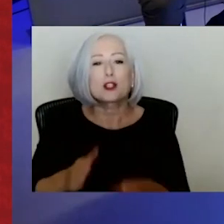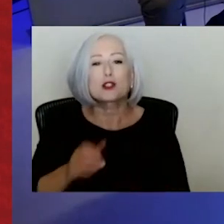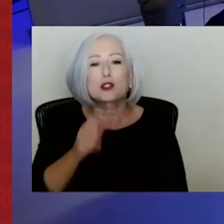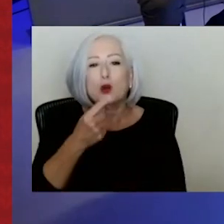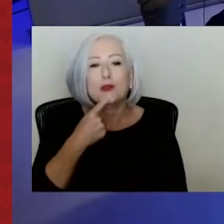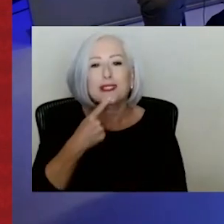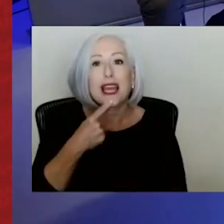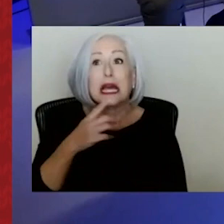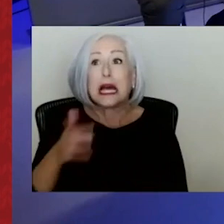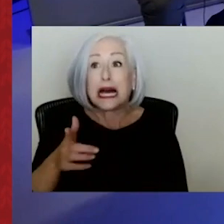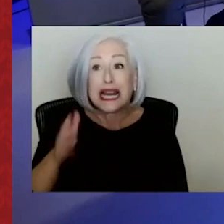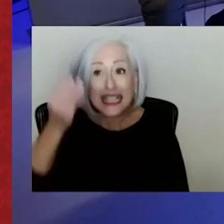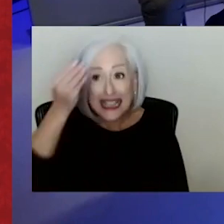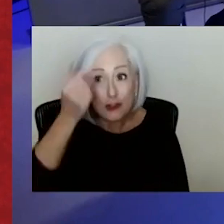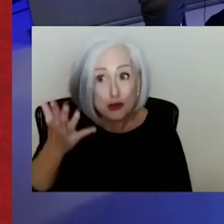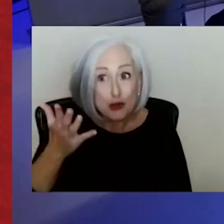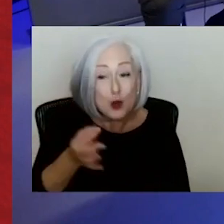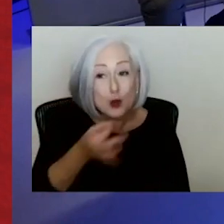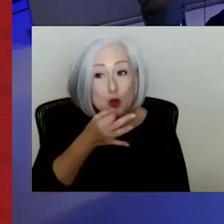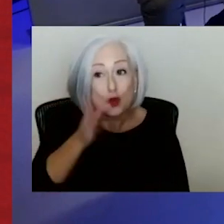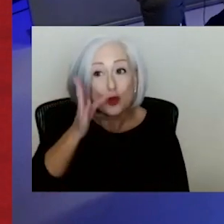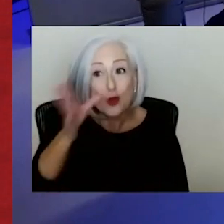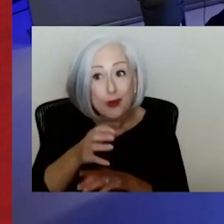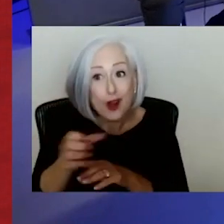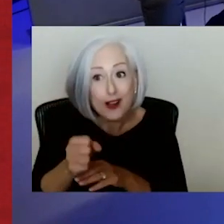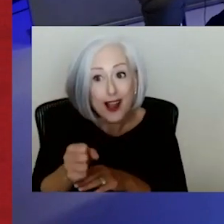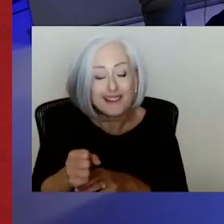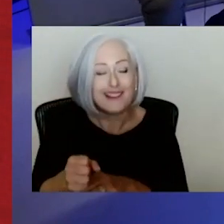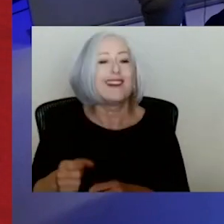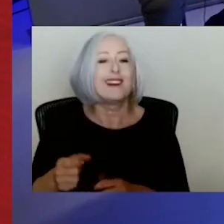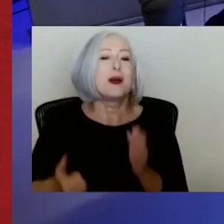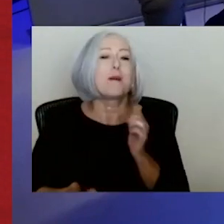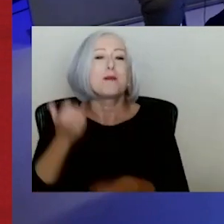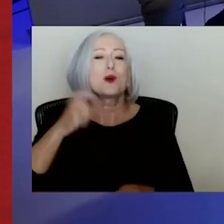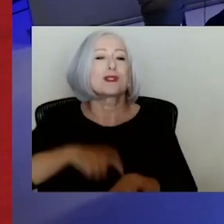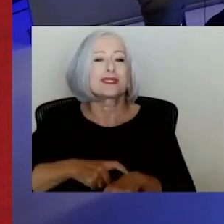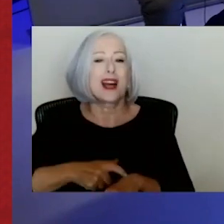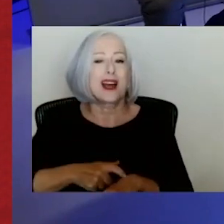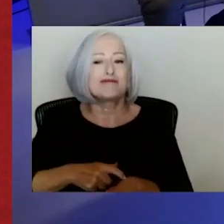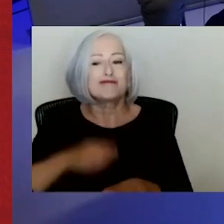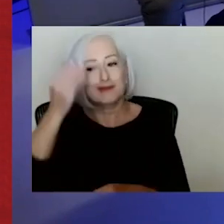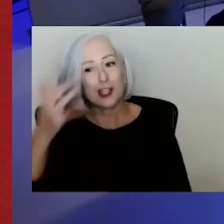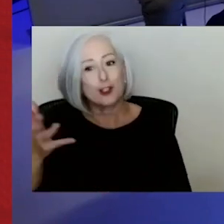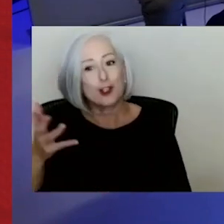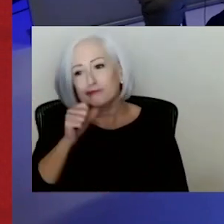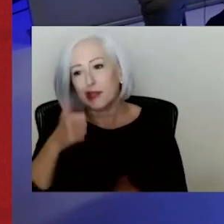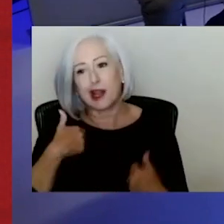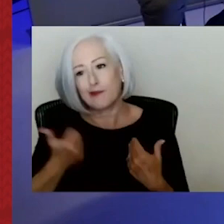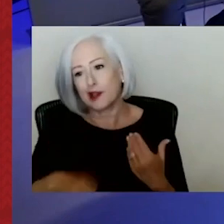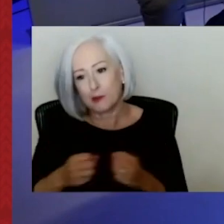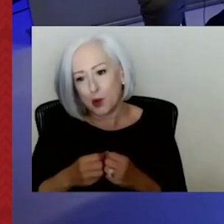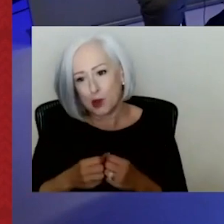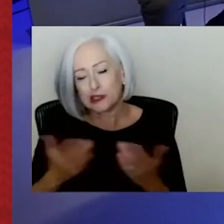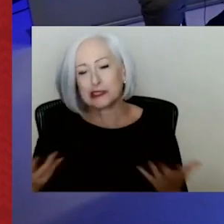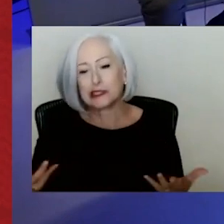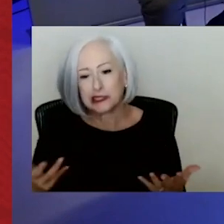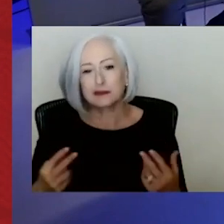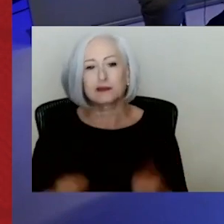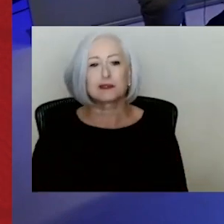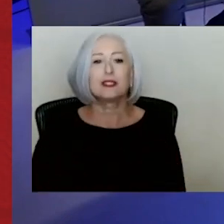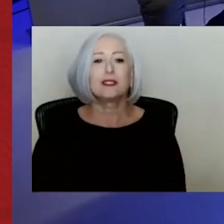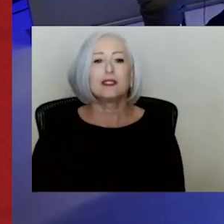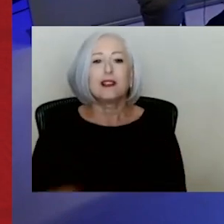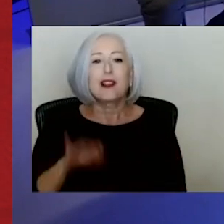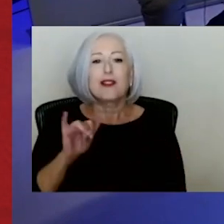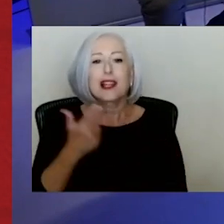And you don't always know until the last minute like that. So is this the greatest pharmaceutical challenge you've lived through? Now, you